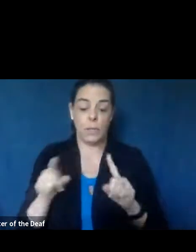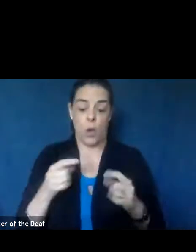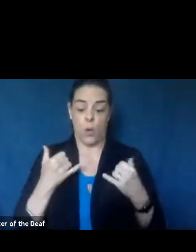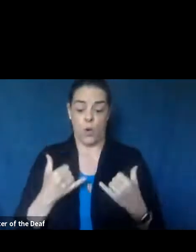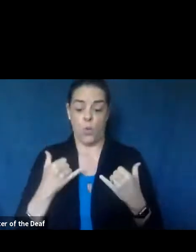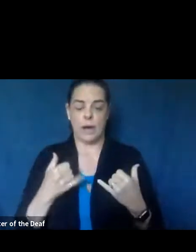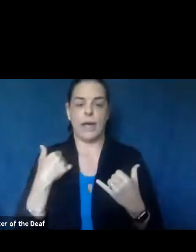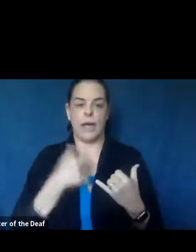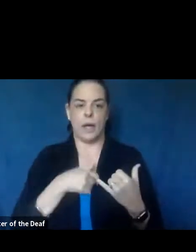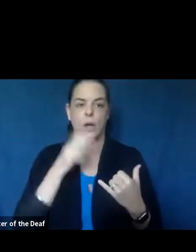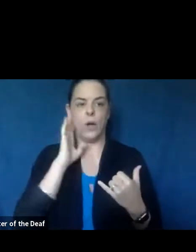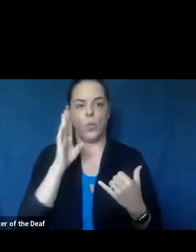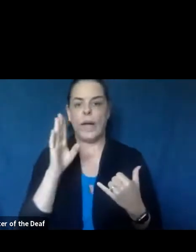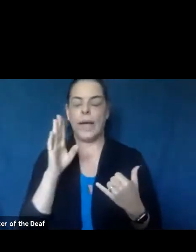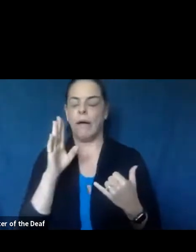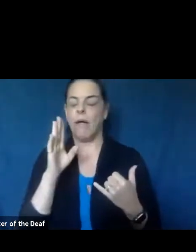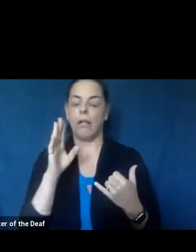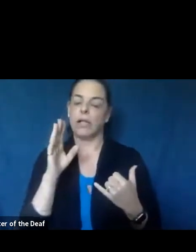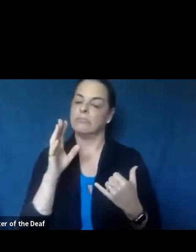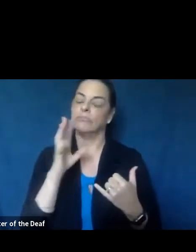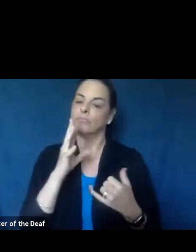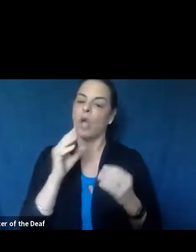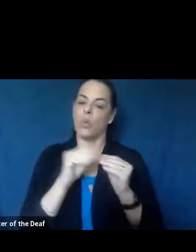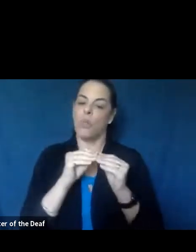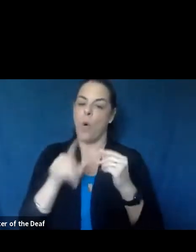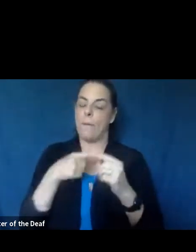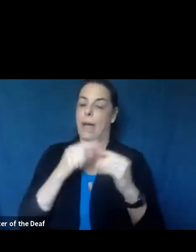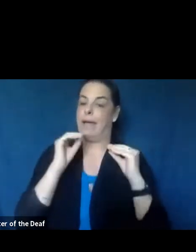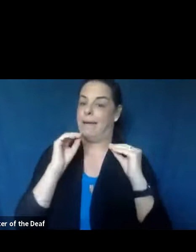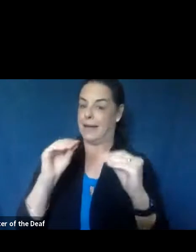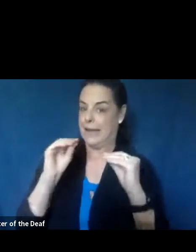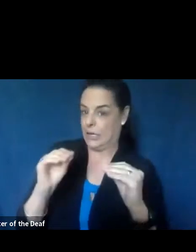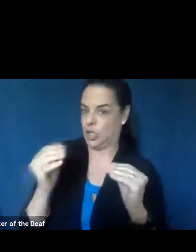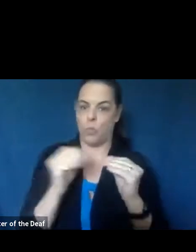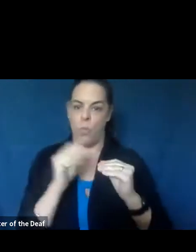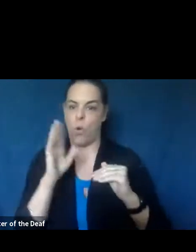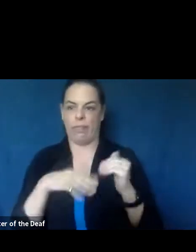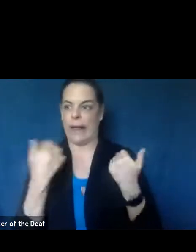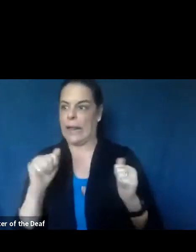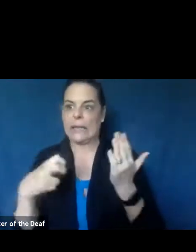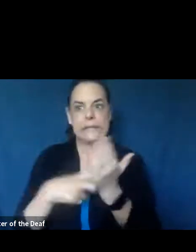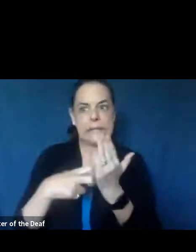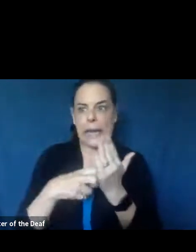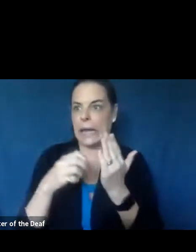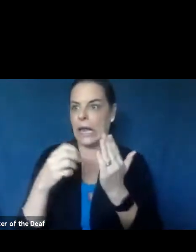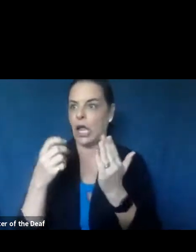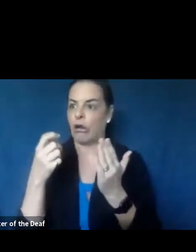be referring back to education more than anything.